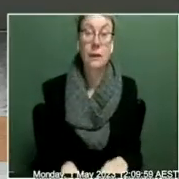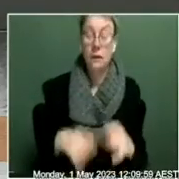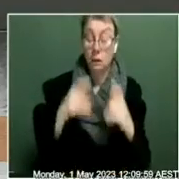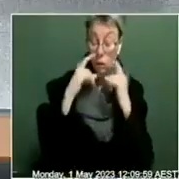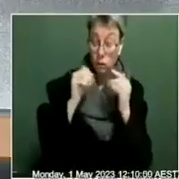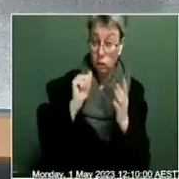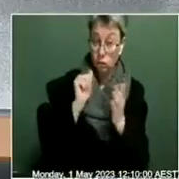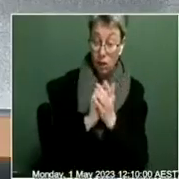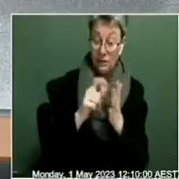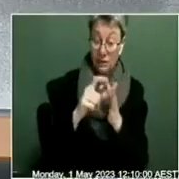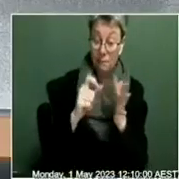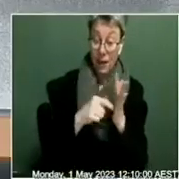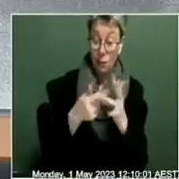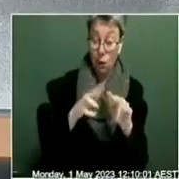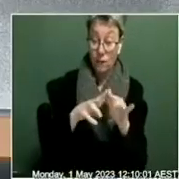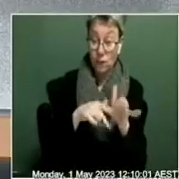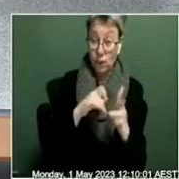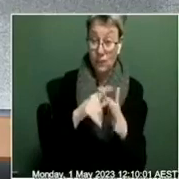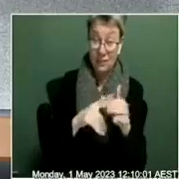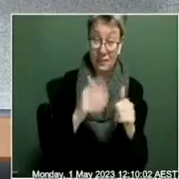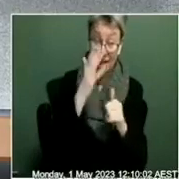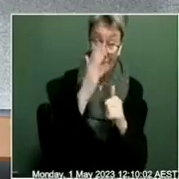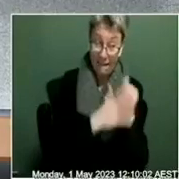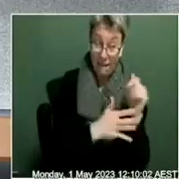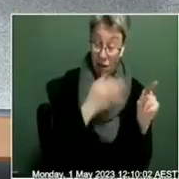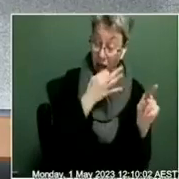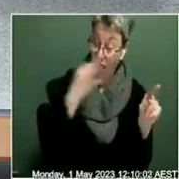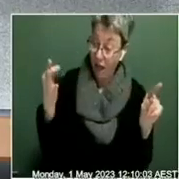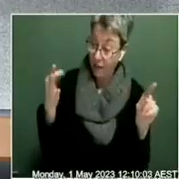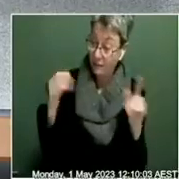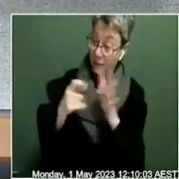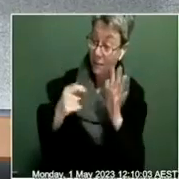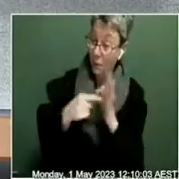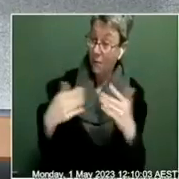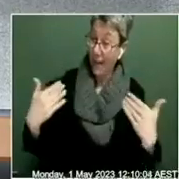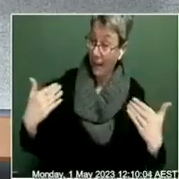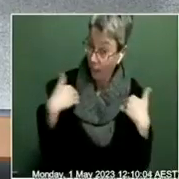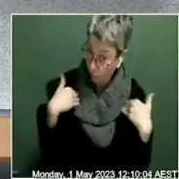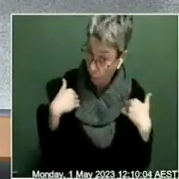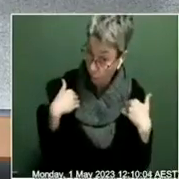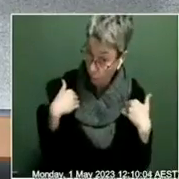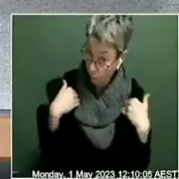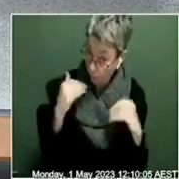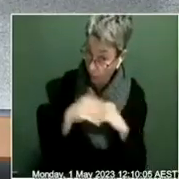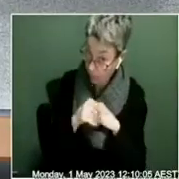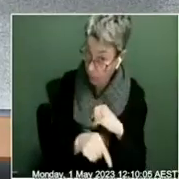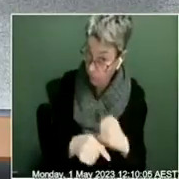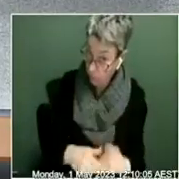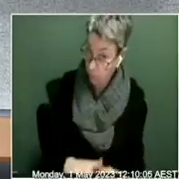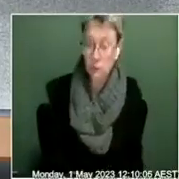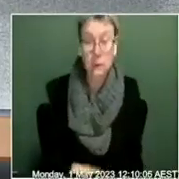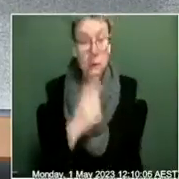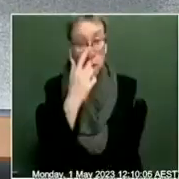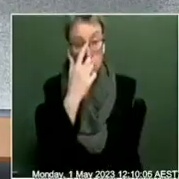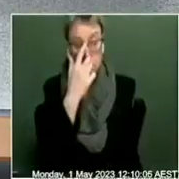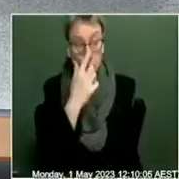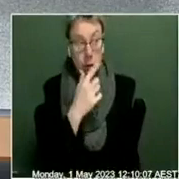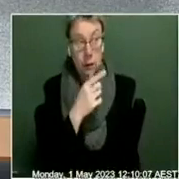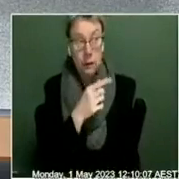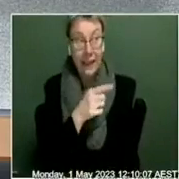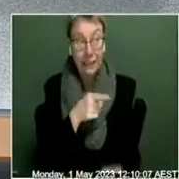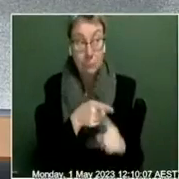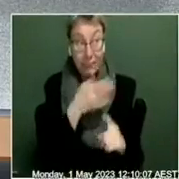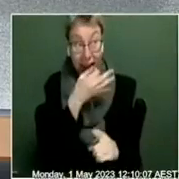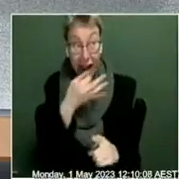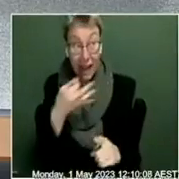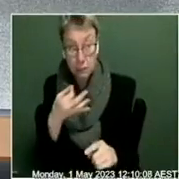issues? Not specifically the Department of Health, other than when it was briefing government on the decision around